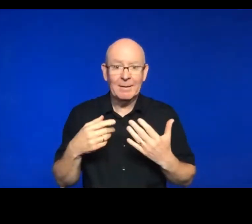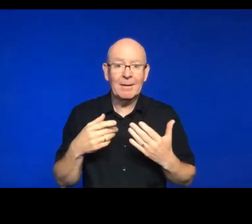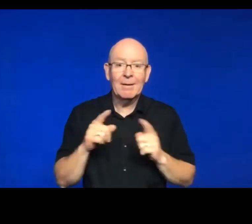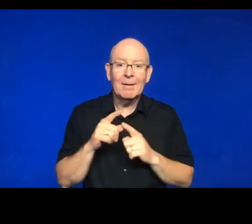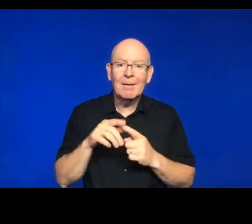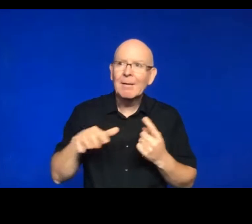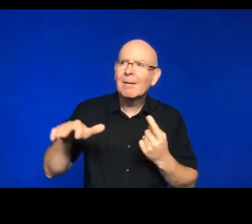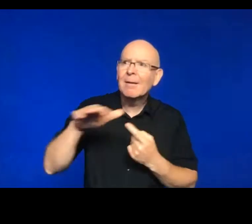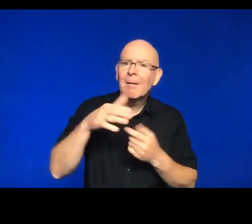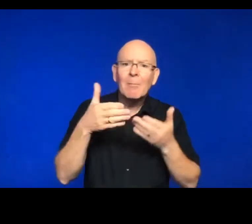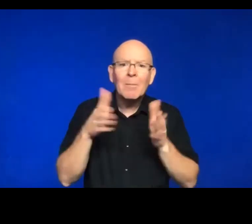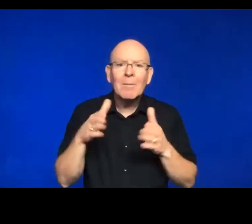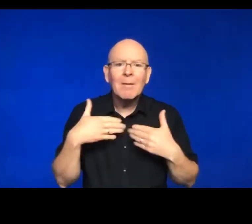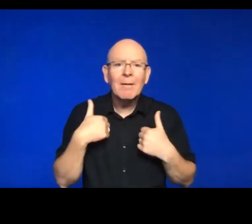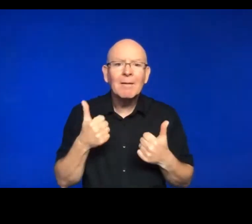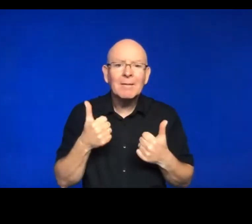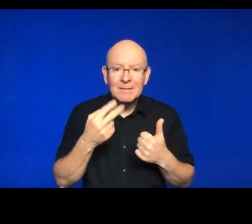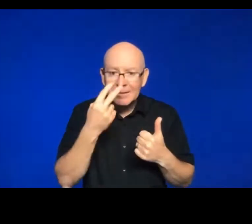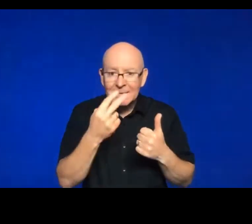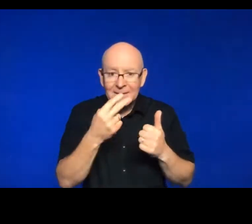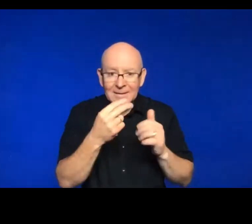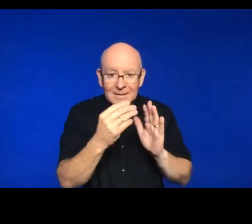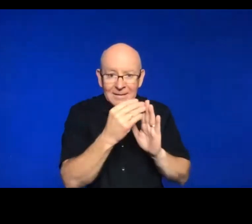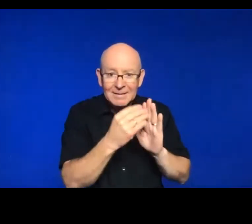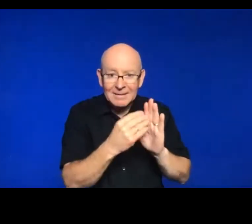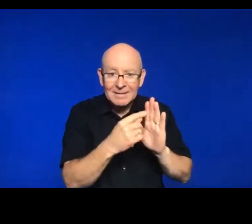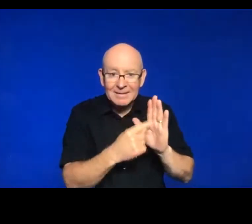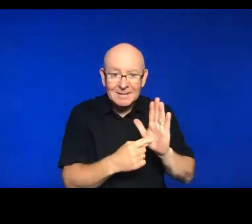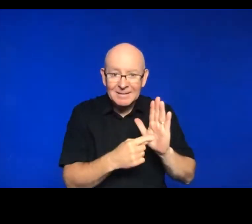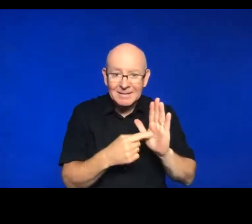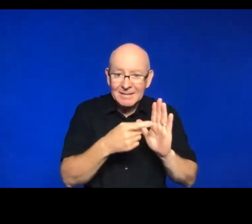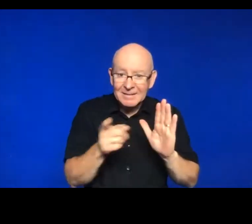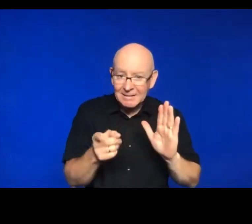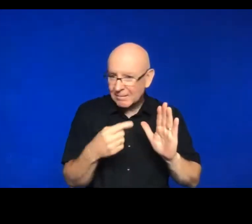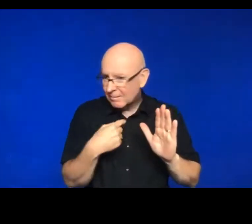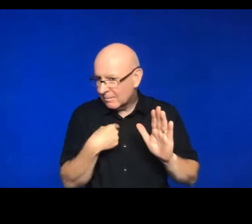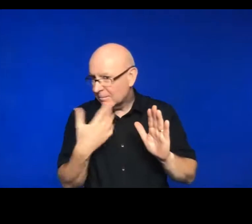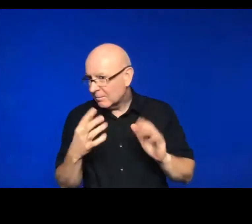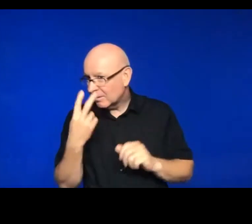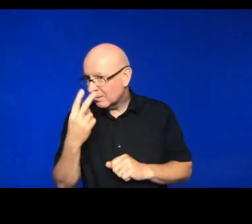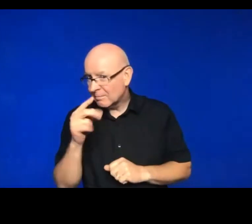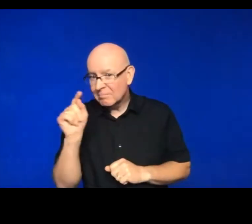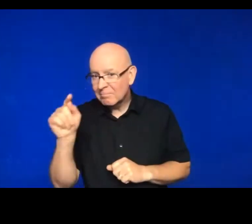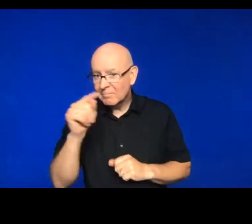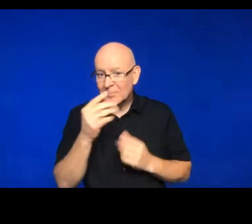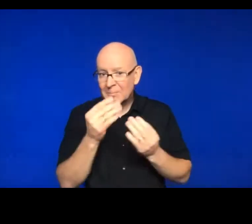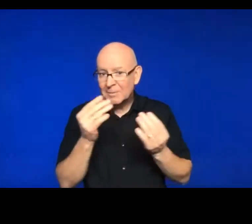lockdowns and having to stay at home. This lead very frequently